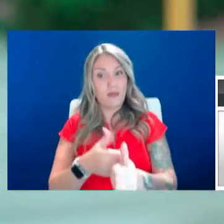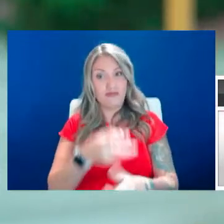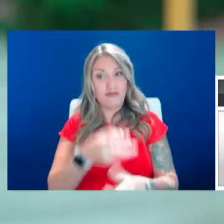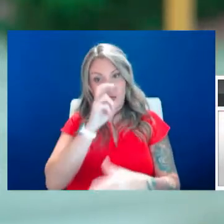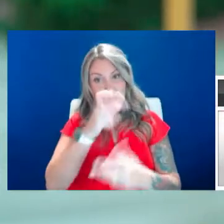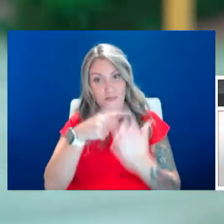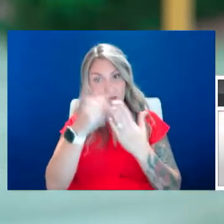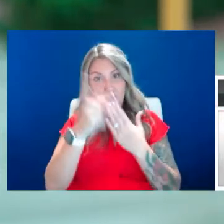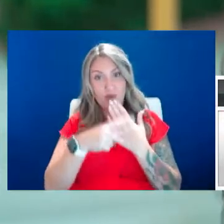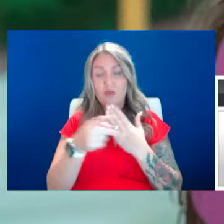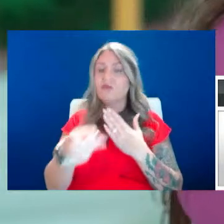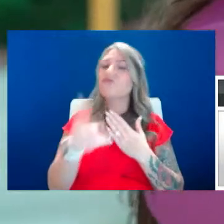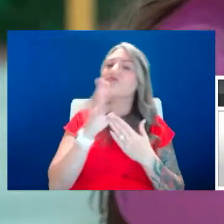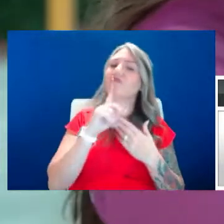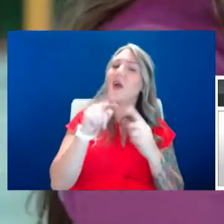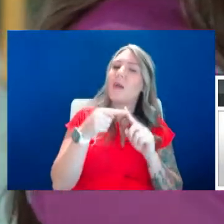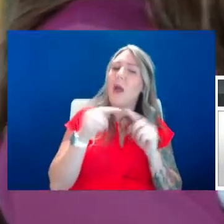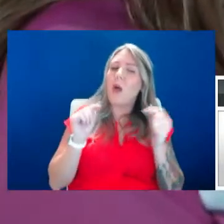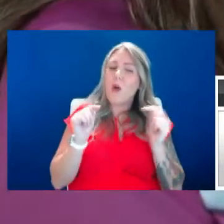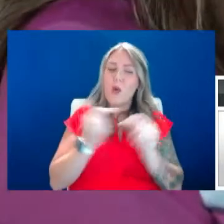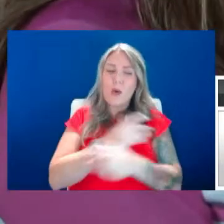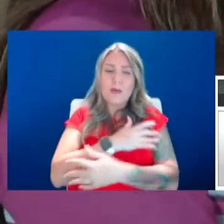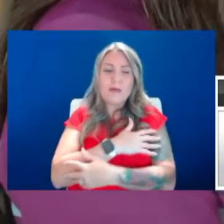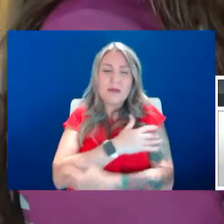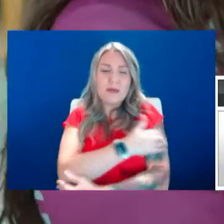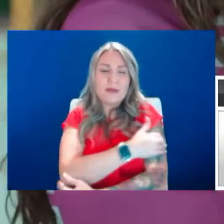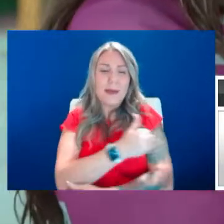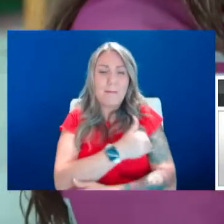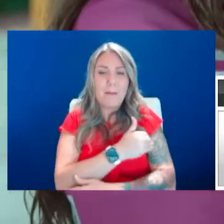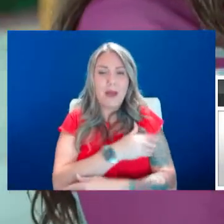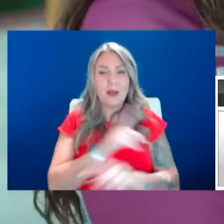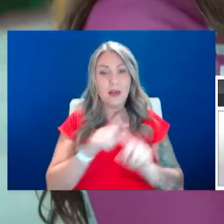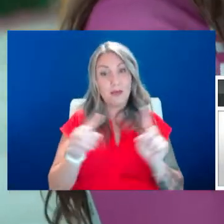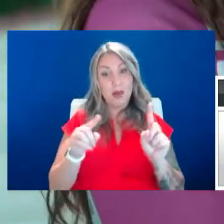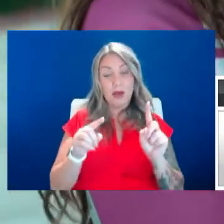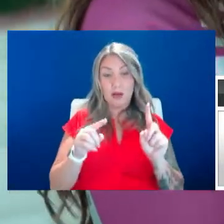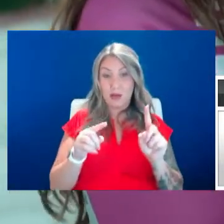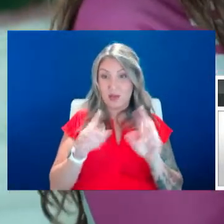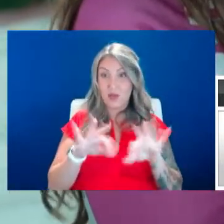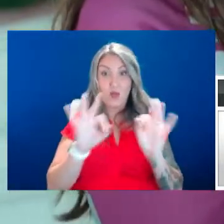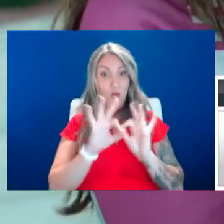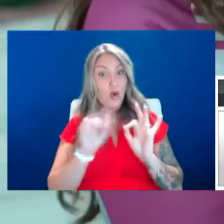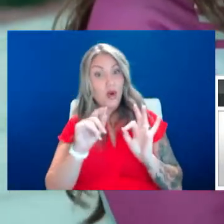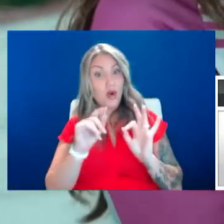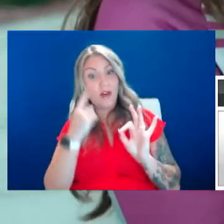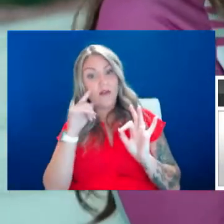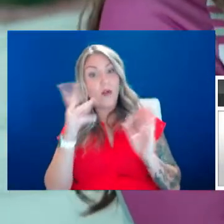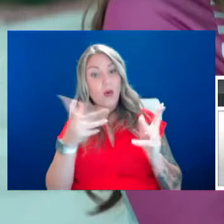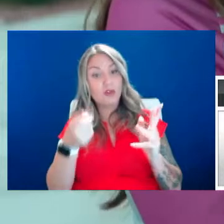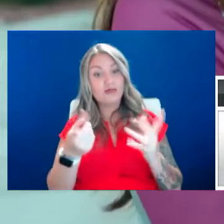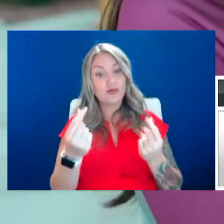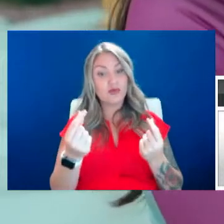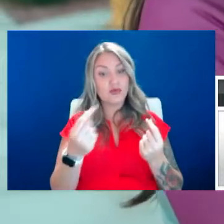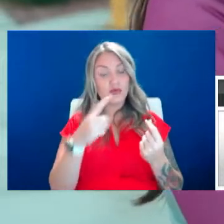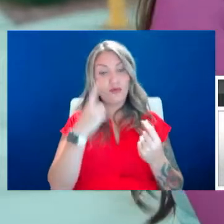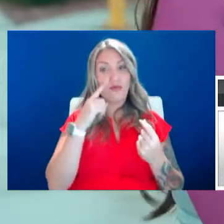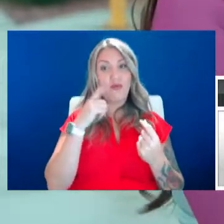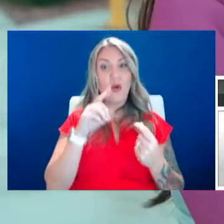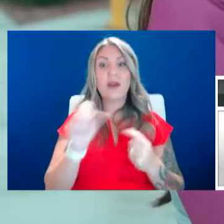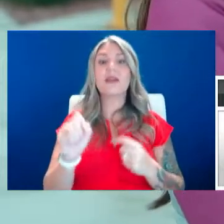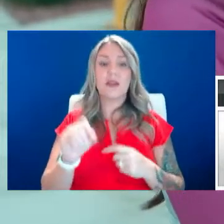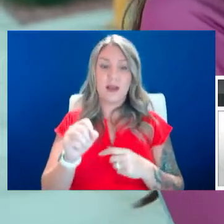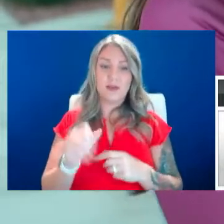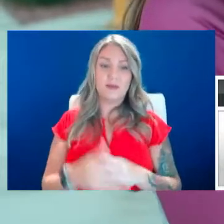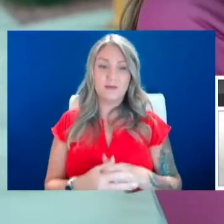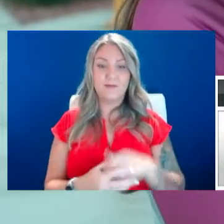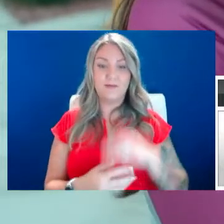these aches and pains. But it makes it a little bit worth it for what you're doing it for. It does, and that's what we all